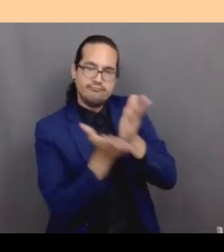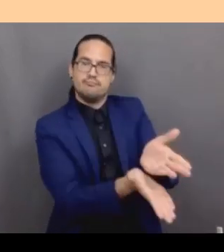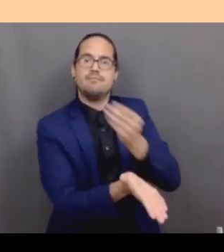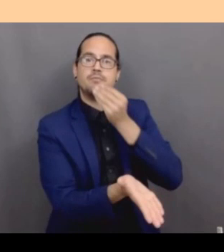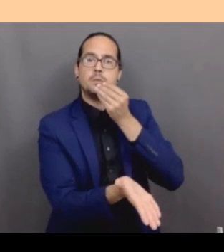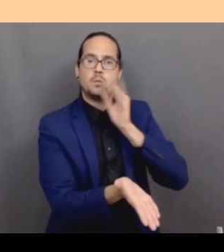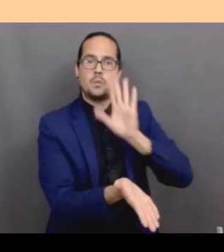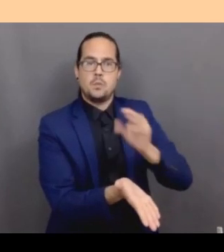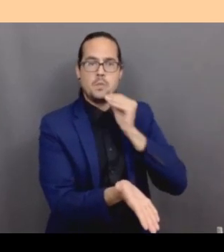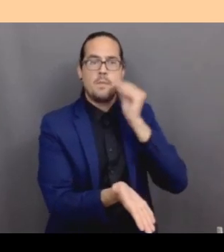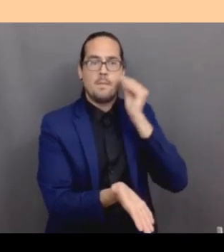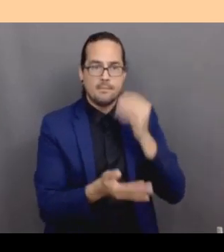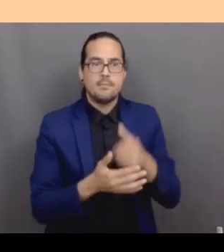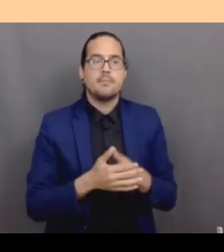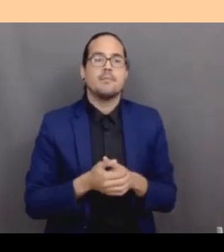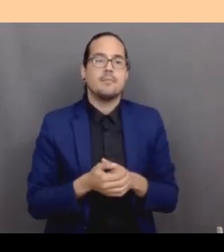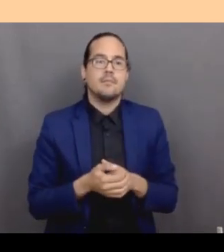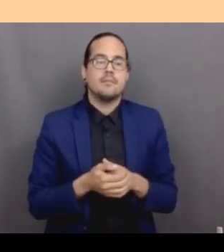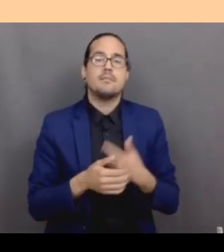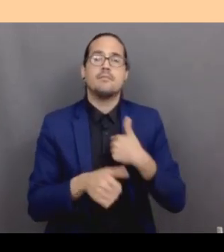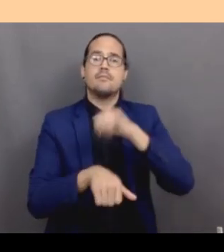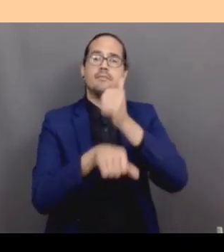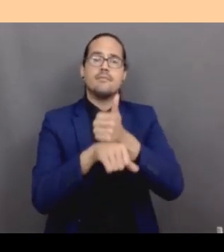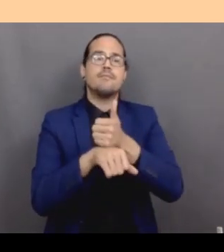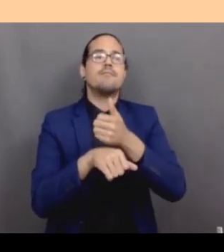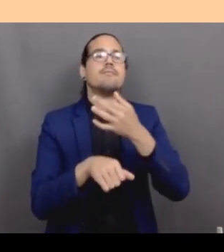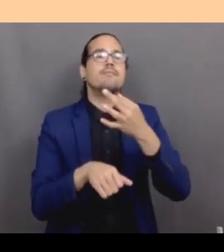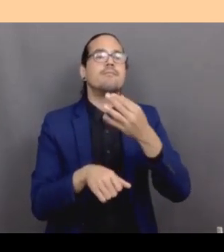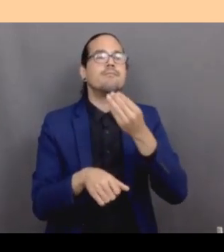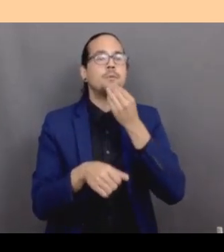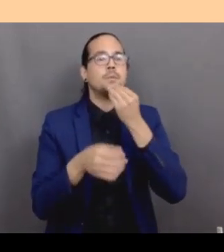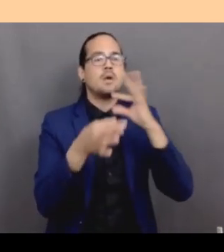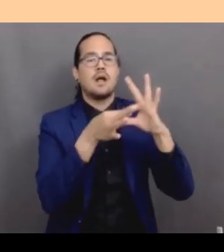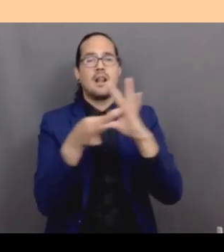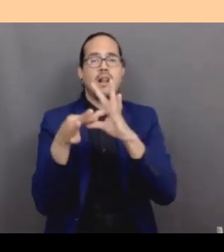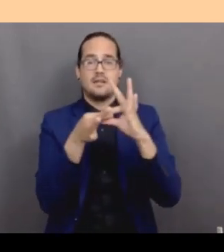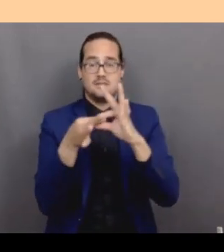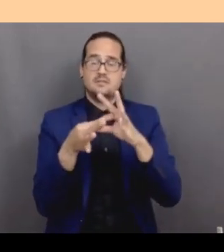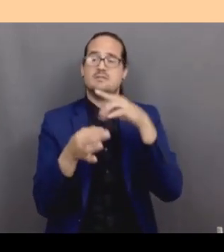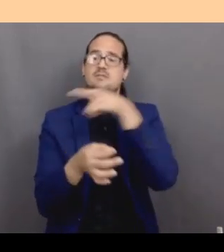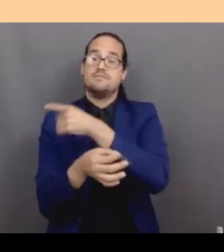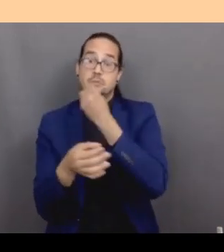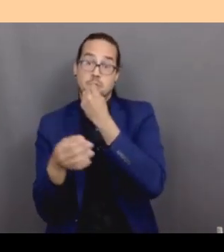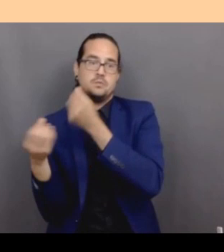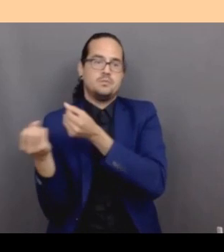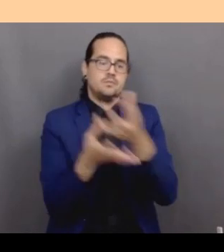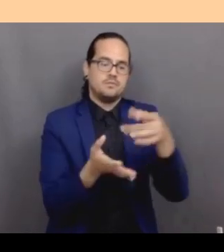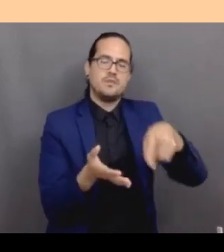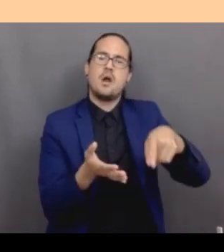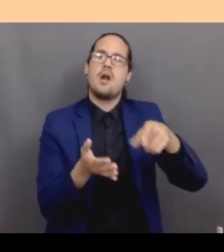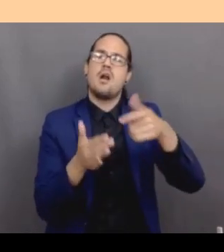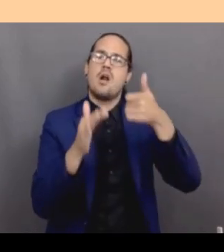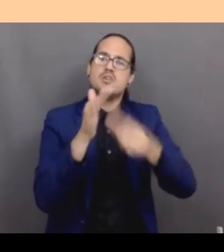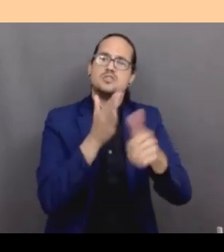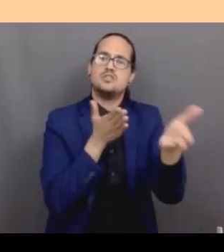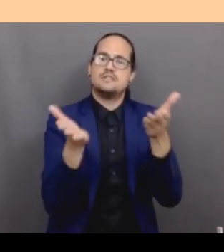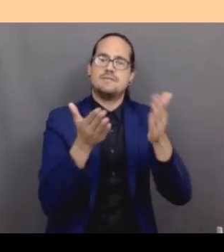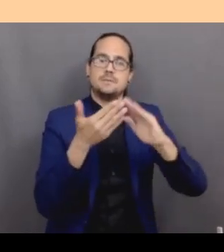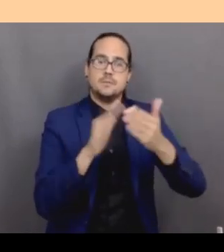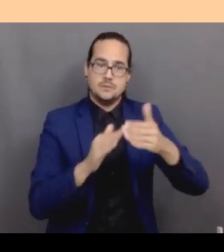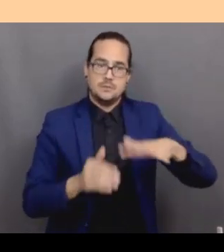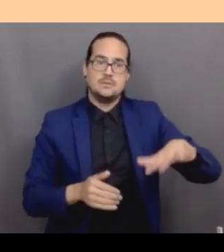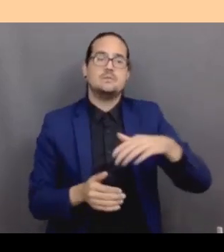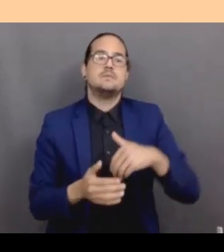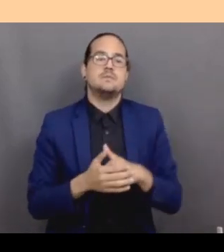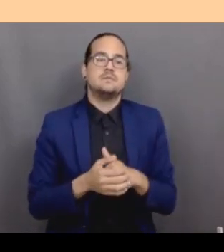our underserved geographic communities to ensure equitable access in West Marin, Marin City, Canal, and